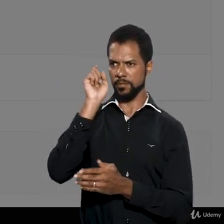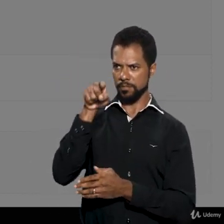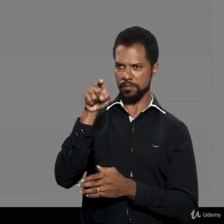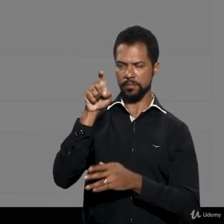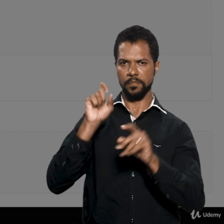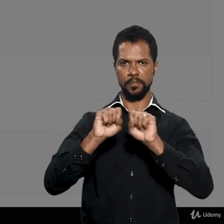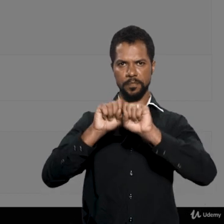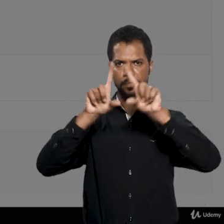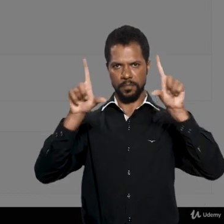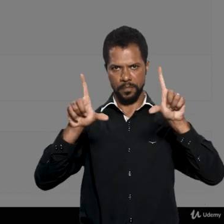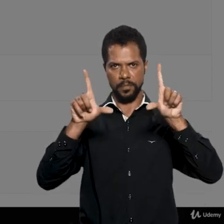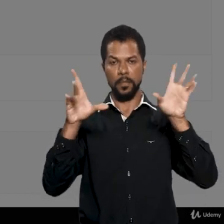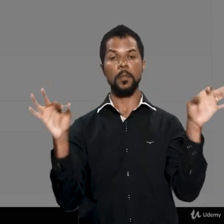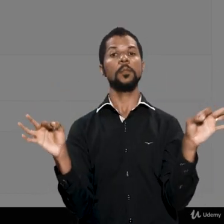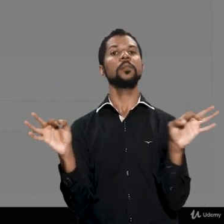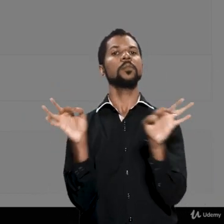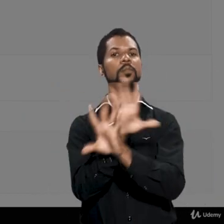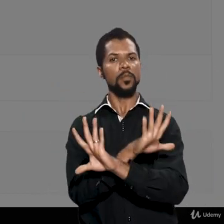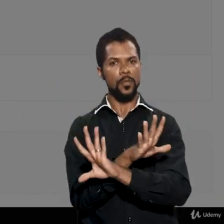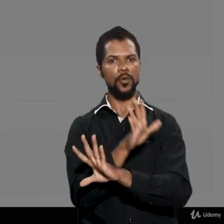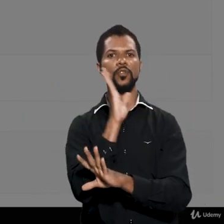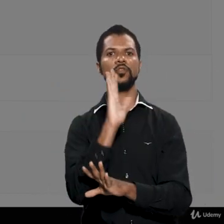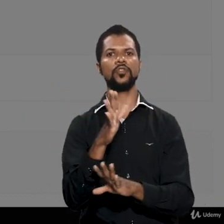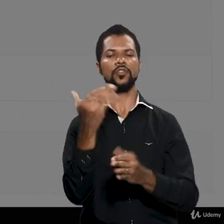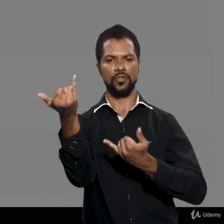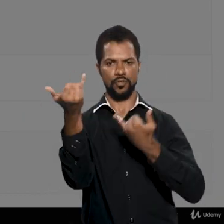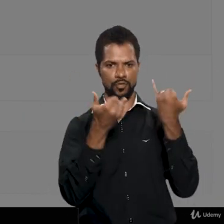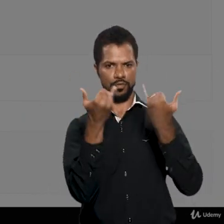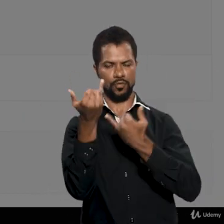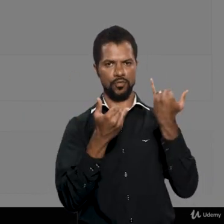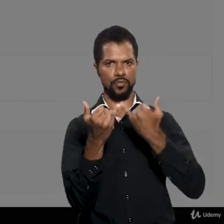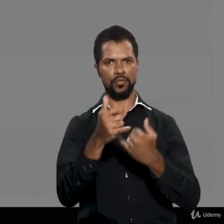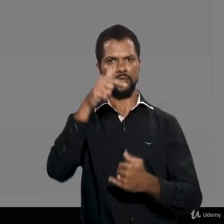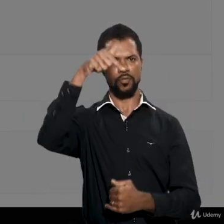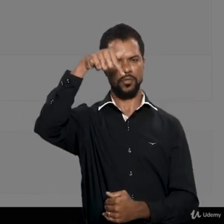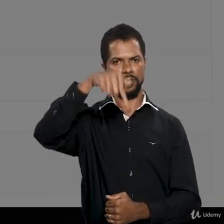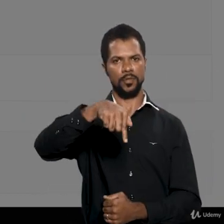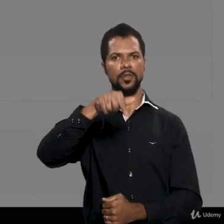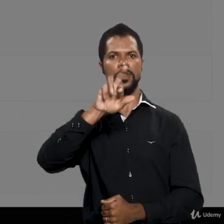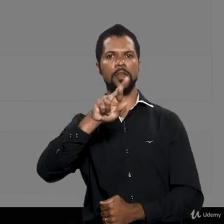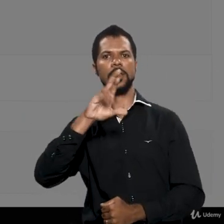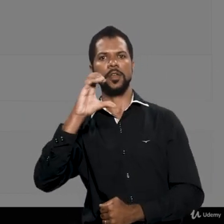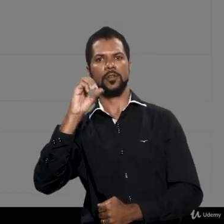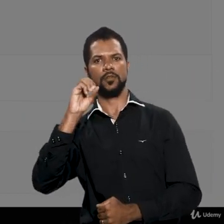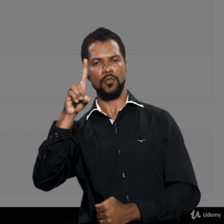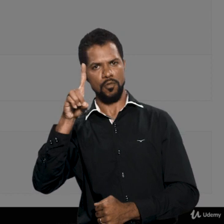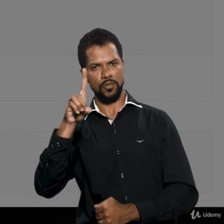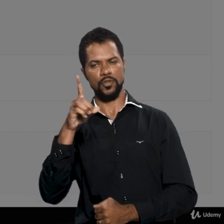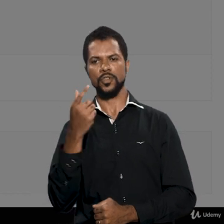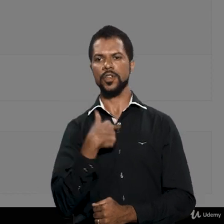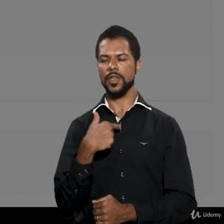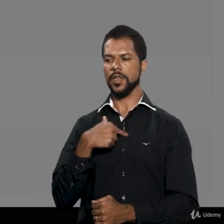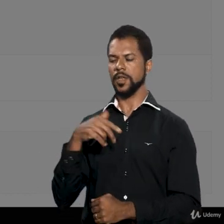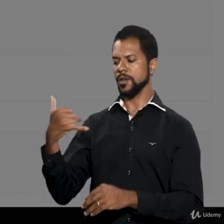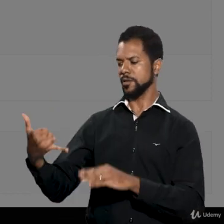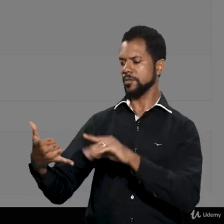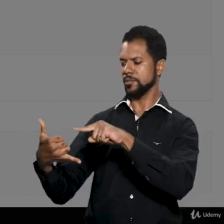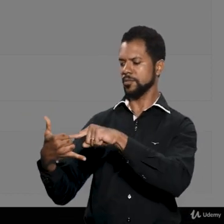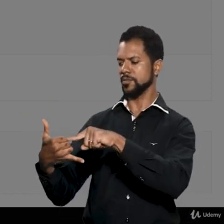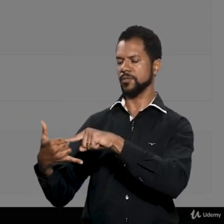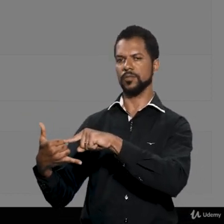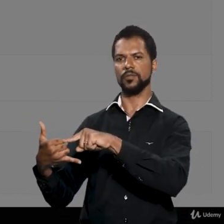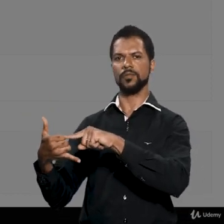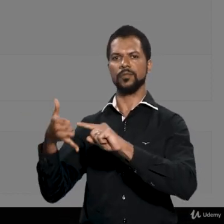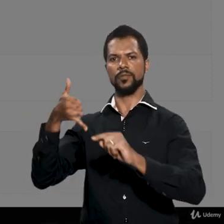Authenticator. So here I am. Here is the QR code. I'm going to get my phone, and I will scan